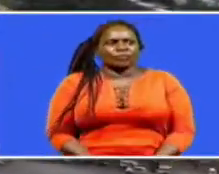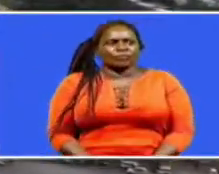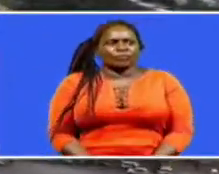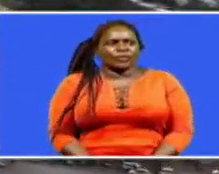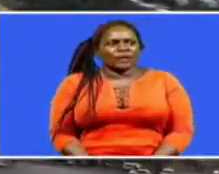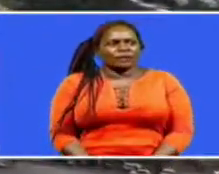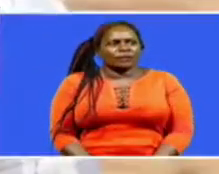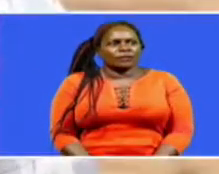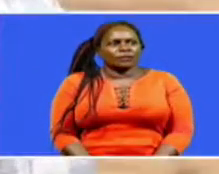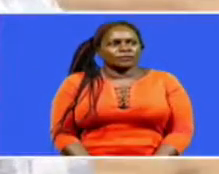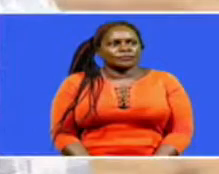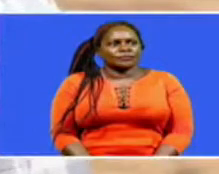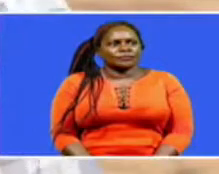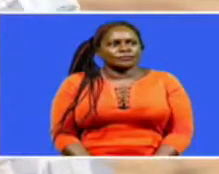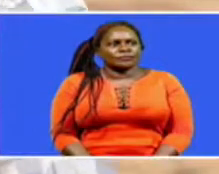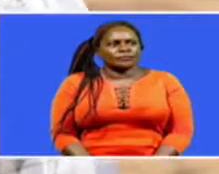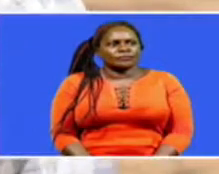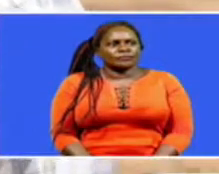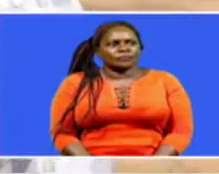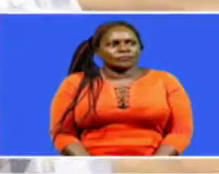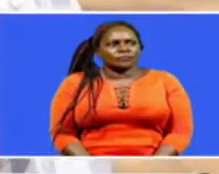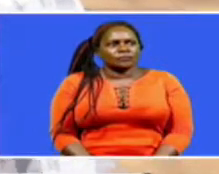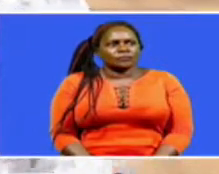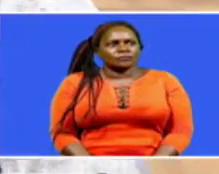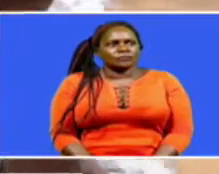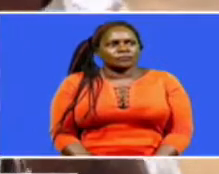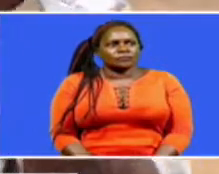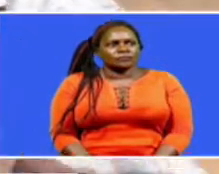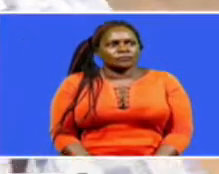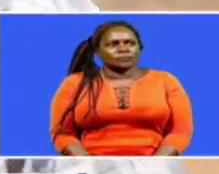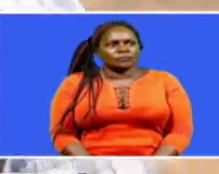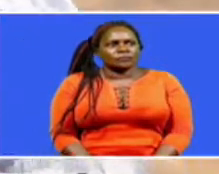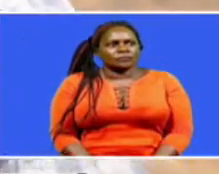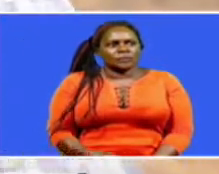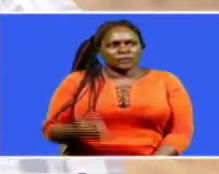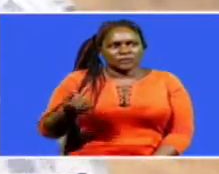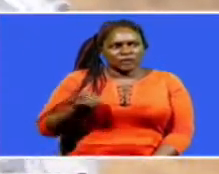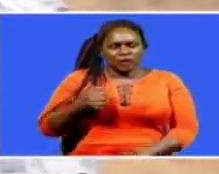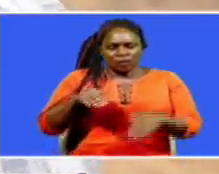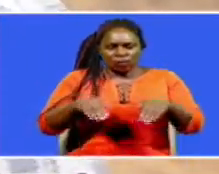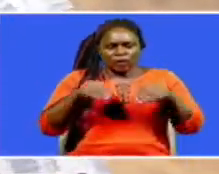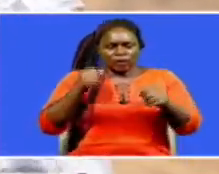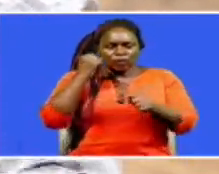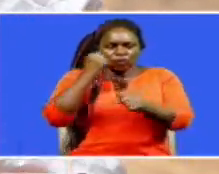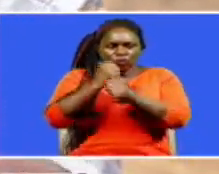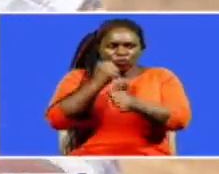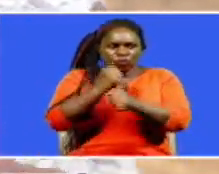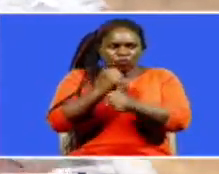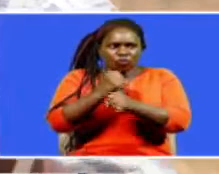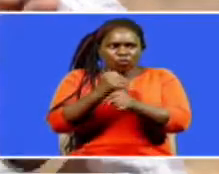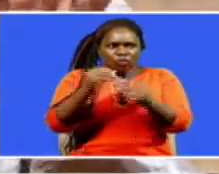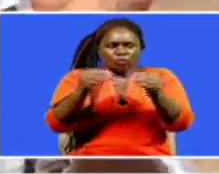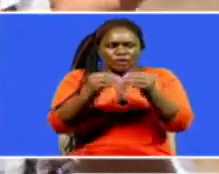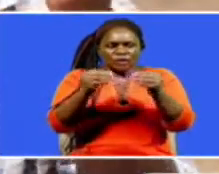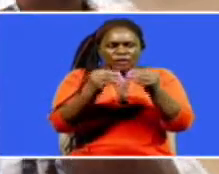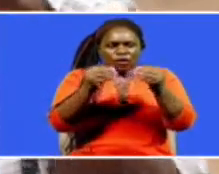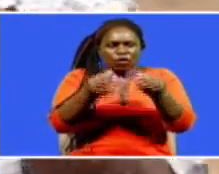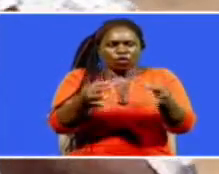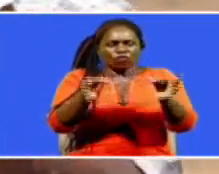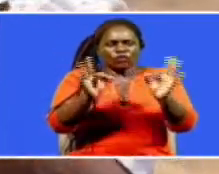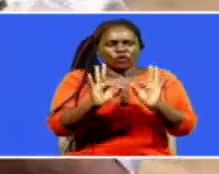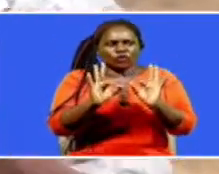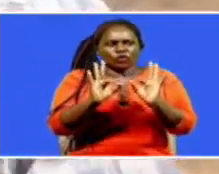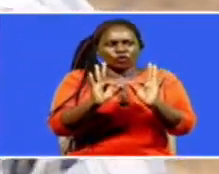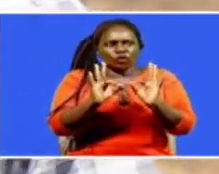anarepiwa ukija kwa Maslahi ukoja wazee wanashika. Wanasema ngoja. Wanafanya yani kikwao kizee hadi